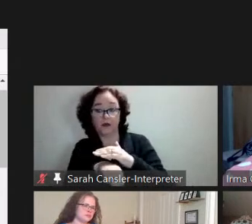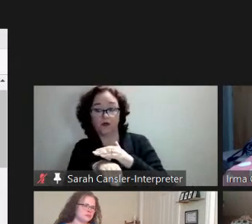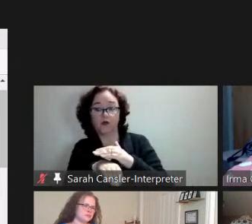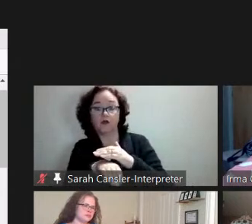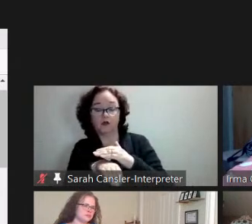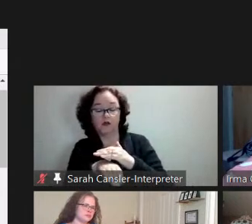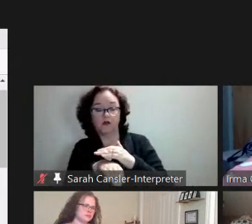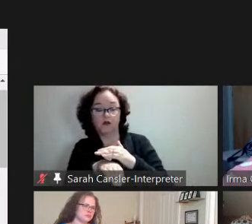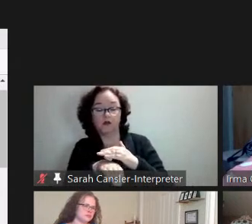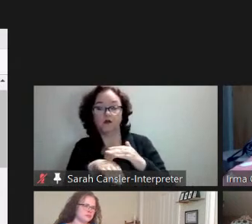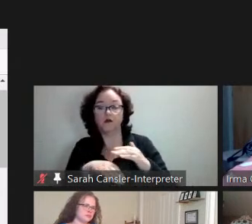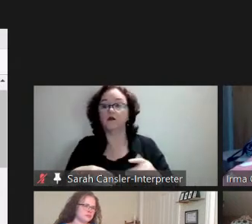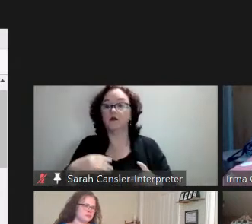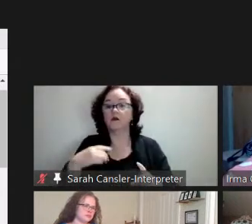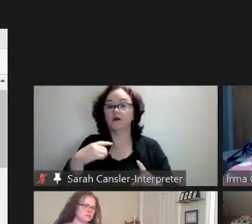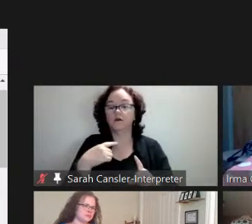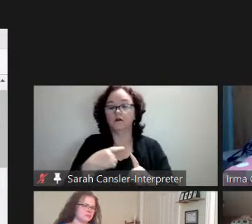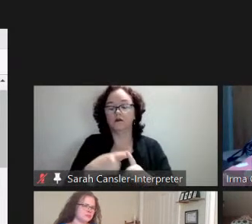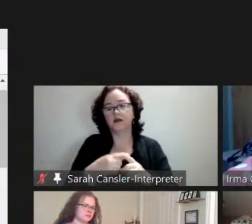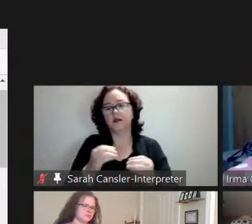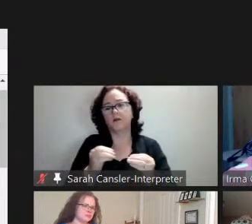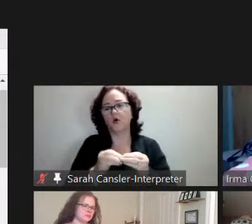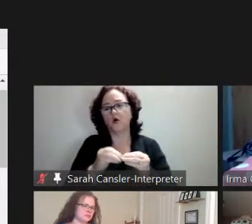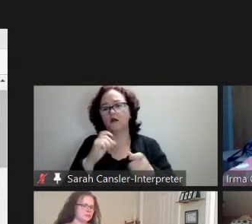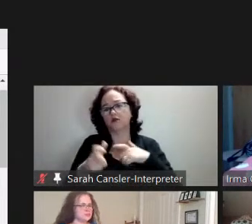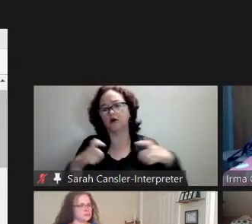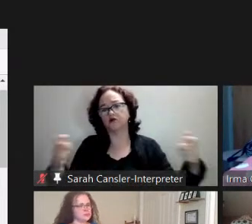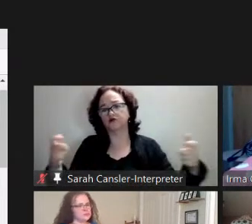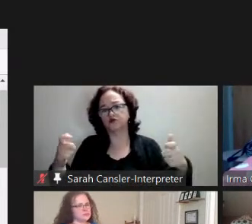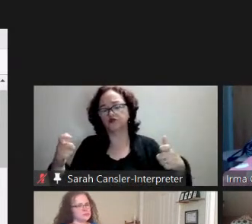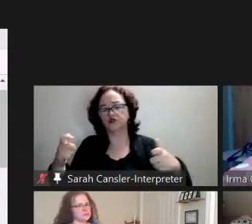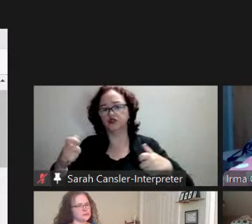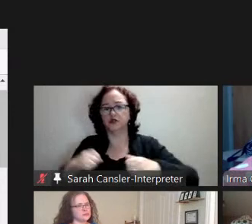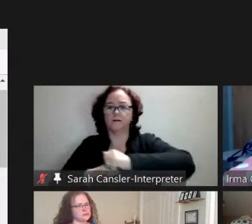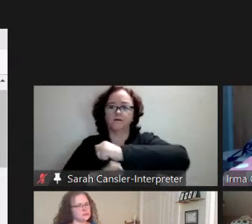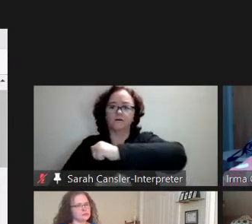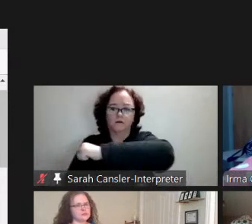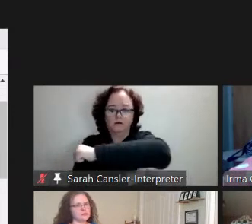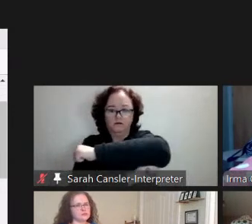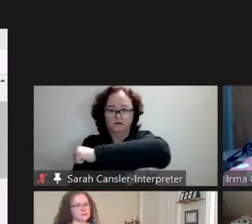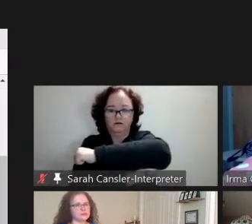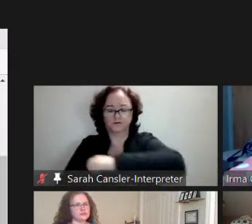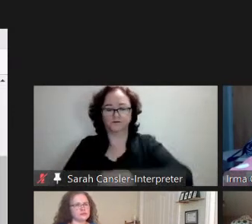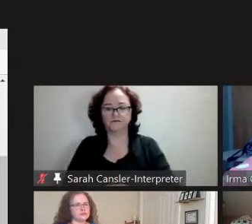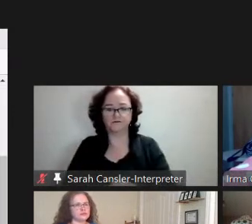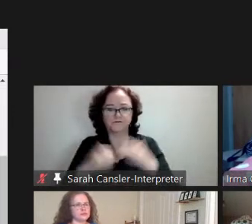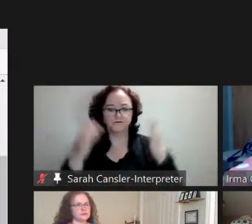providing larger platforms. If you want to flip to the next slide.